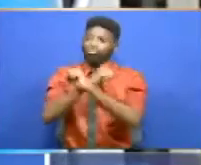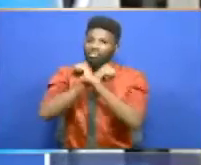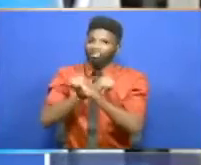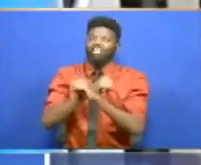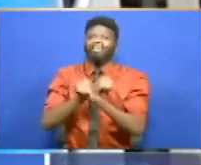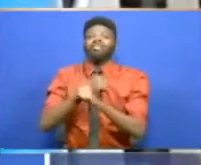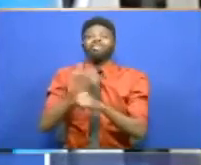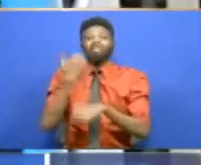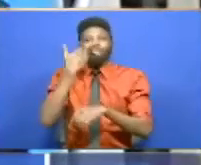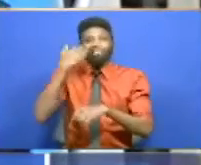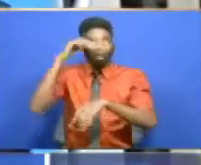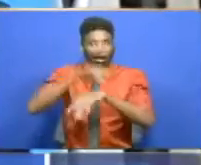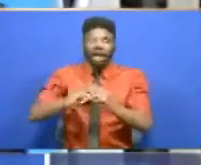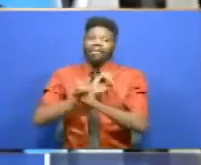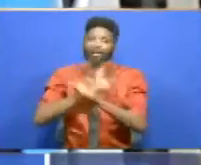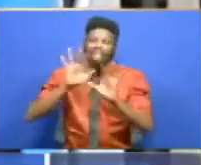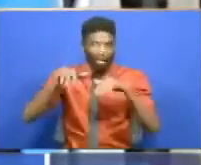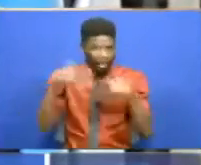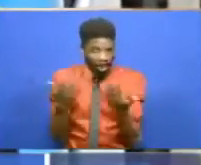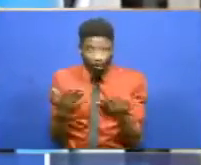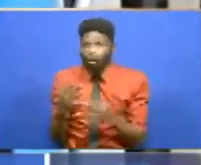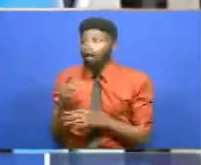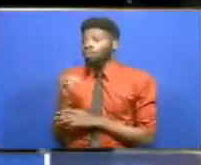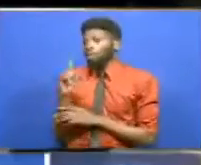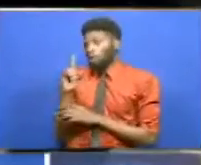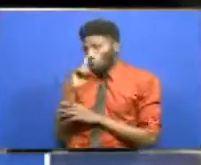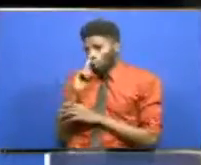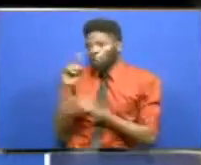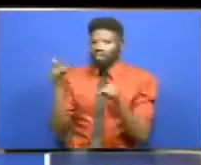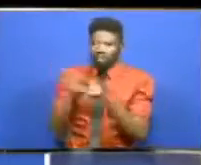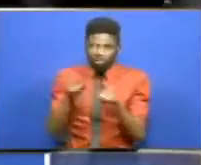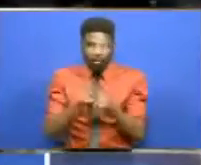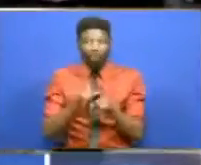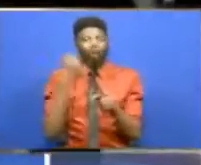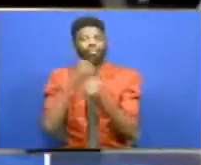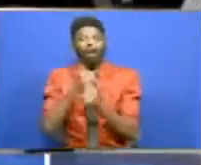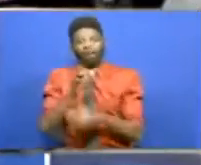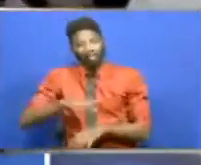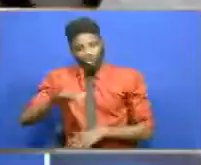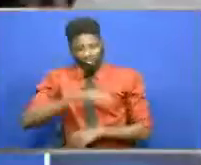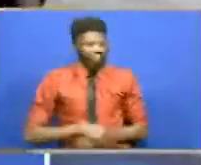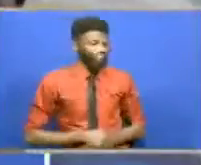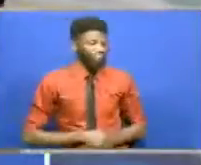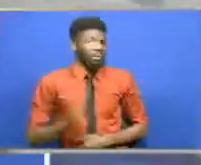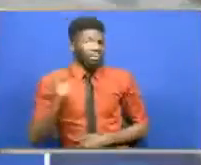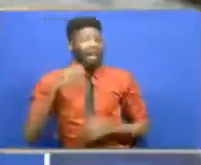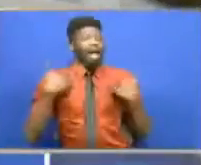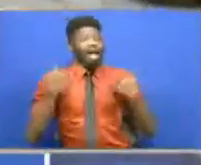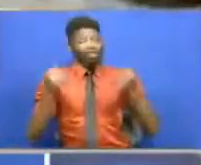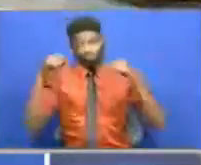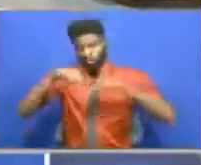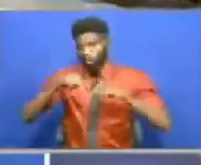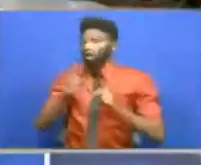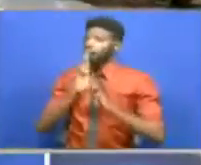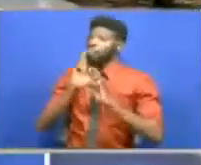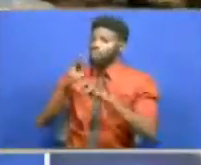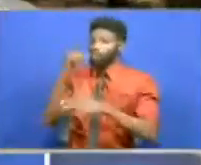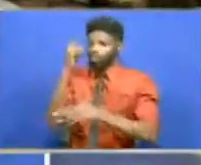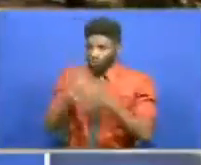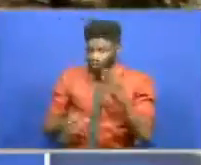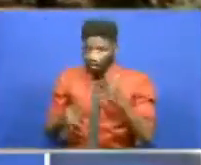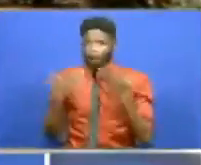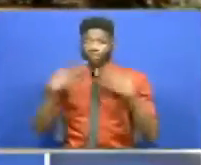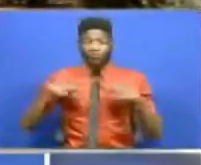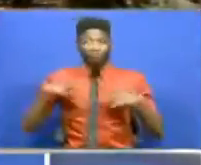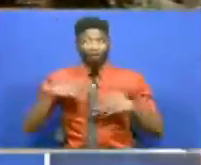and also not only at work but back in the community. Wizara ya Afya leo iliripoti kwamba kiwango cha maambukizi